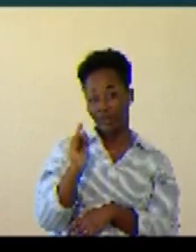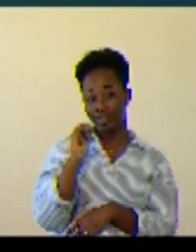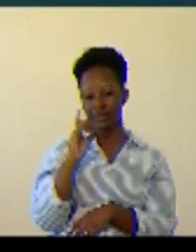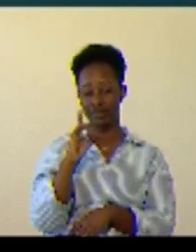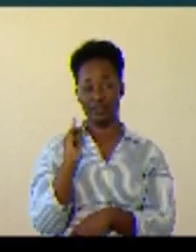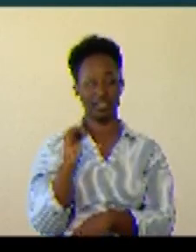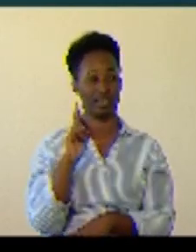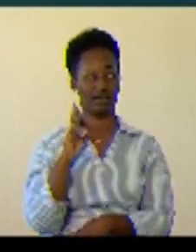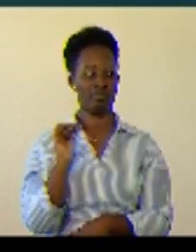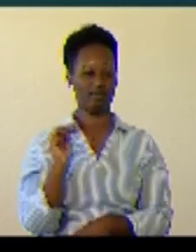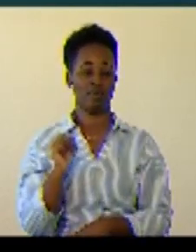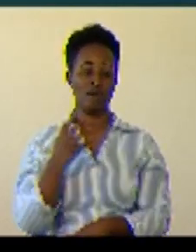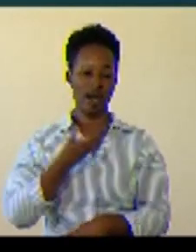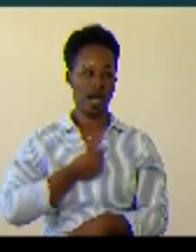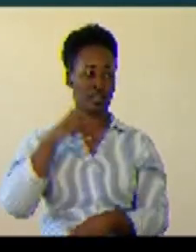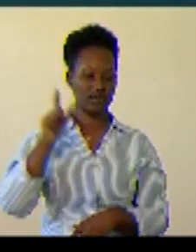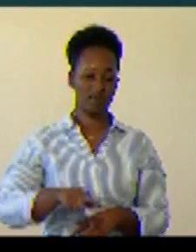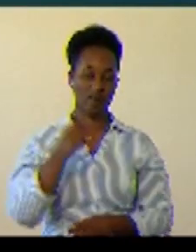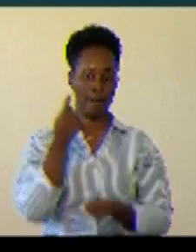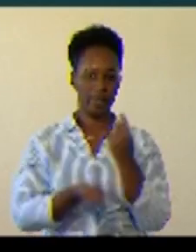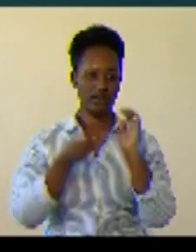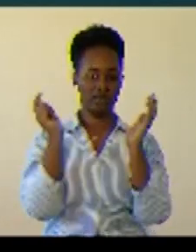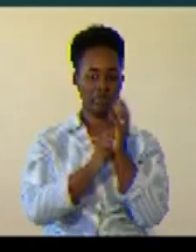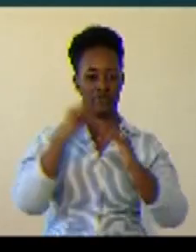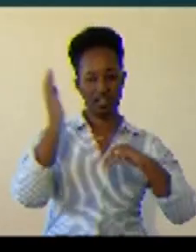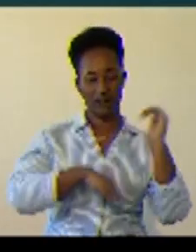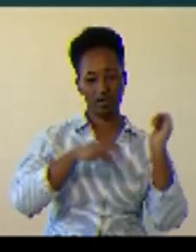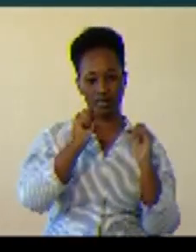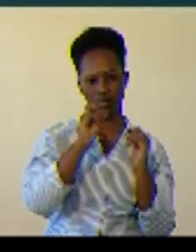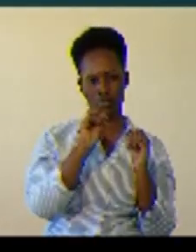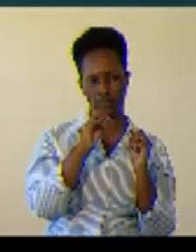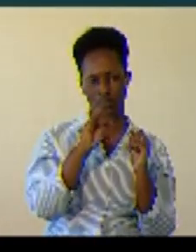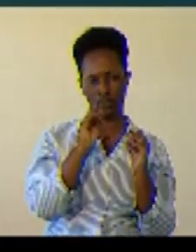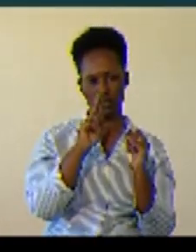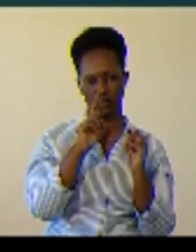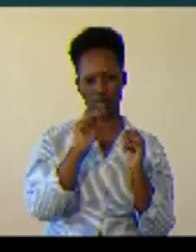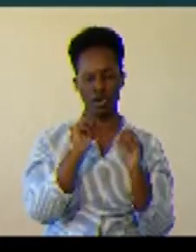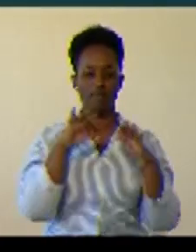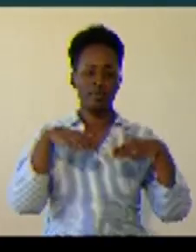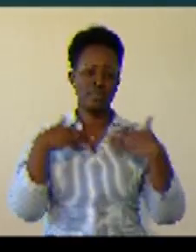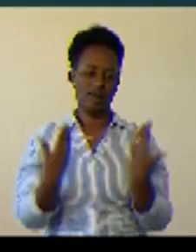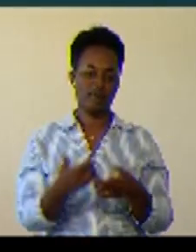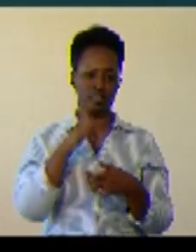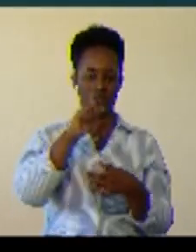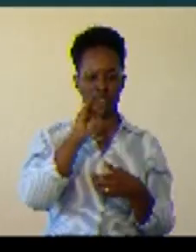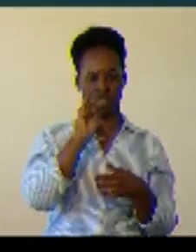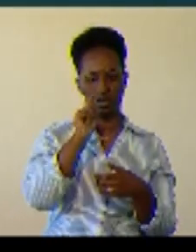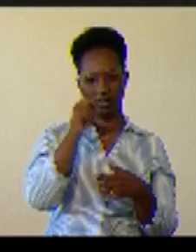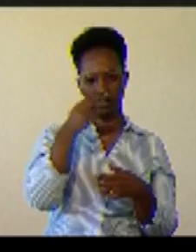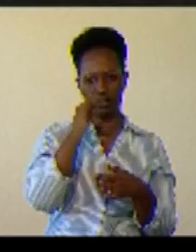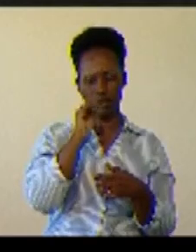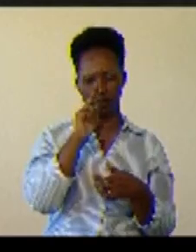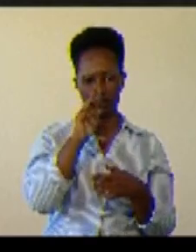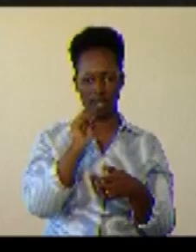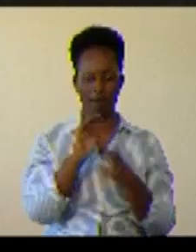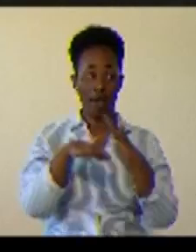point than either sodium or lithium. We know that. And